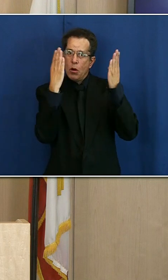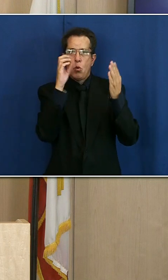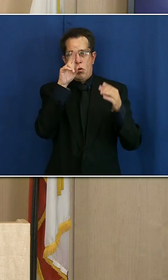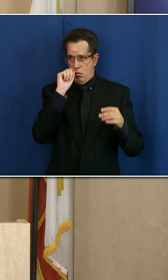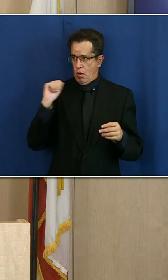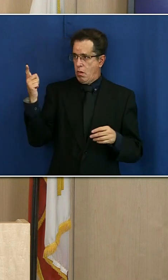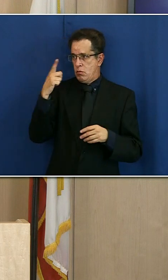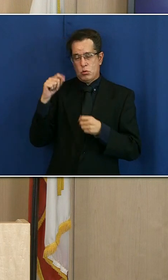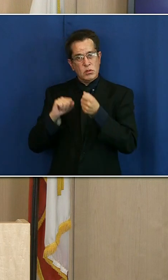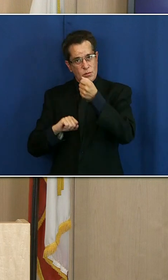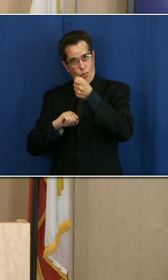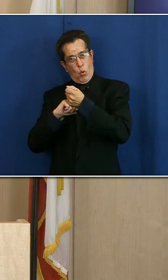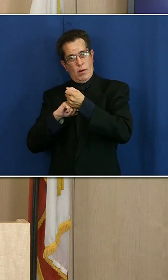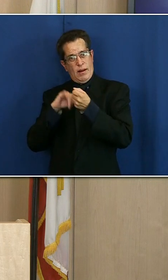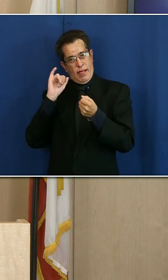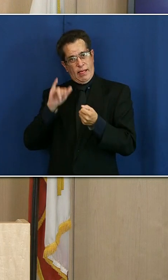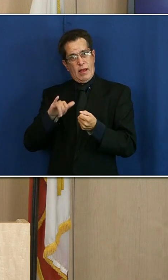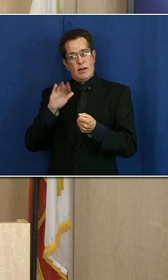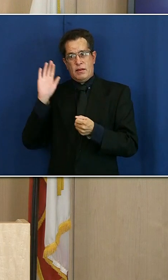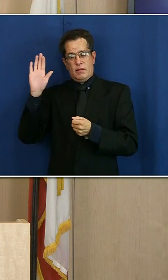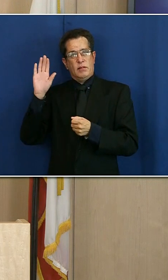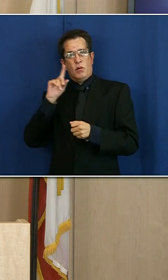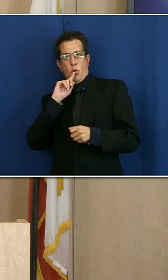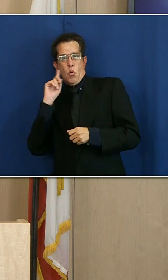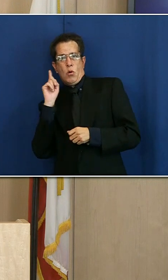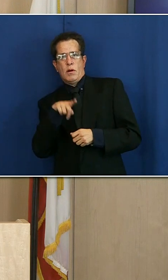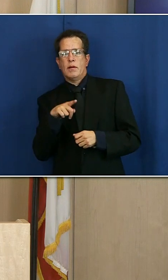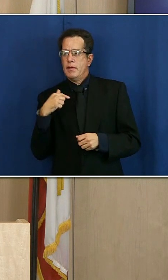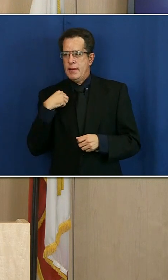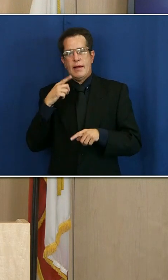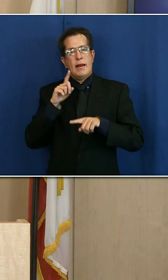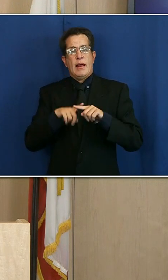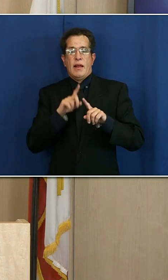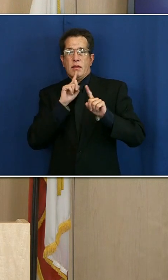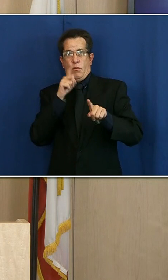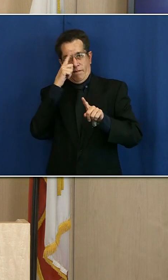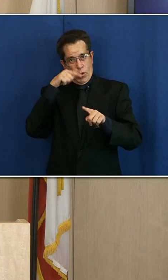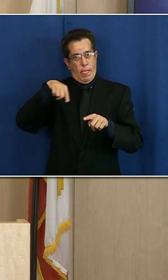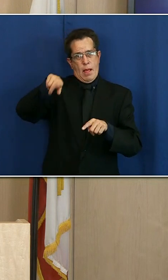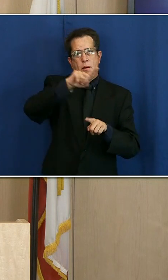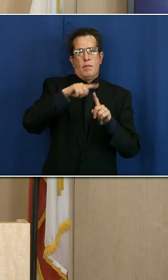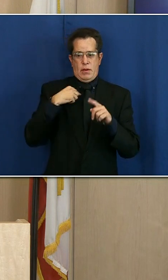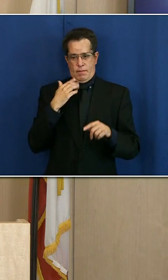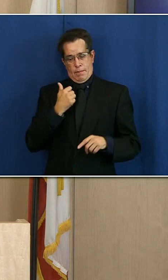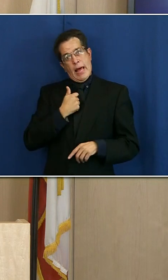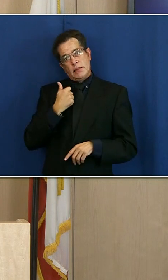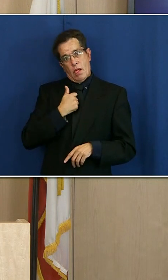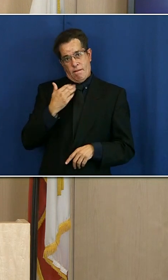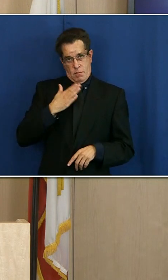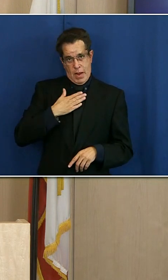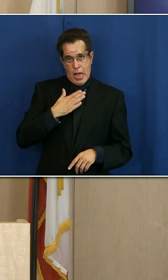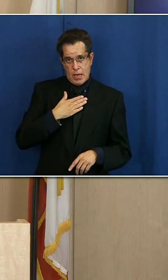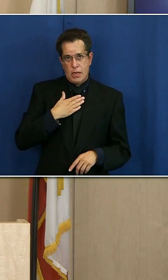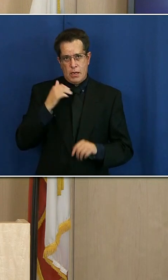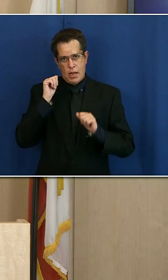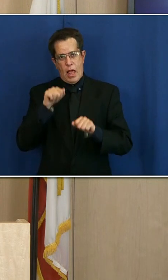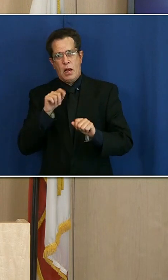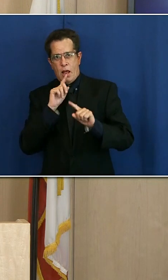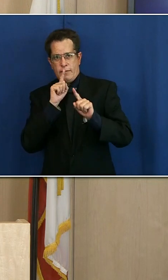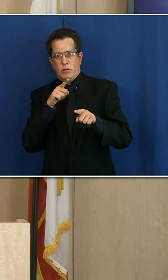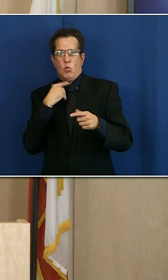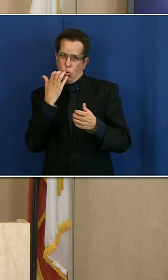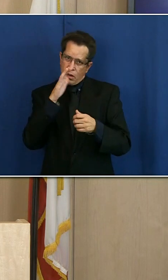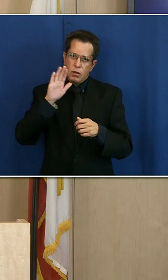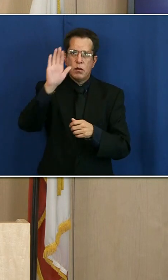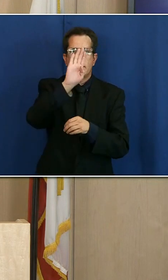guidelines? Well, I can't speak for each supervisor. I can only speak for myself, but I think clearly, we want to get